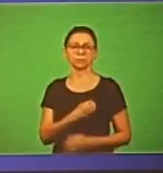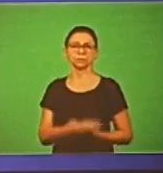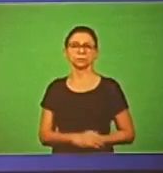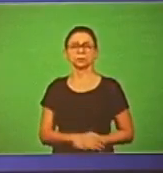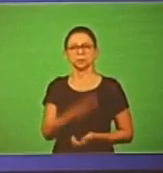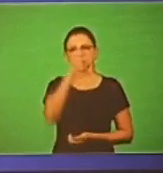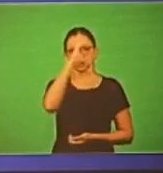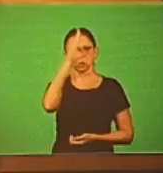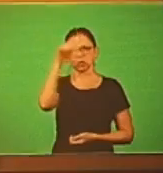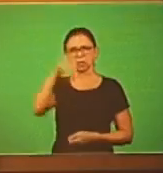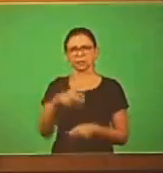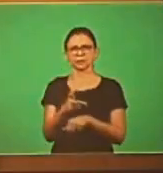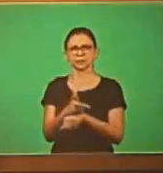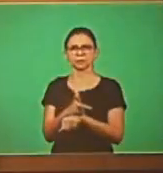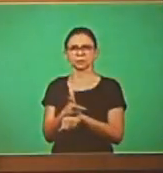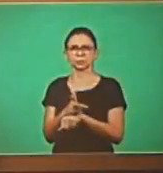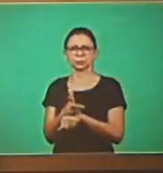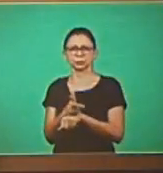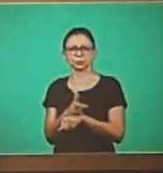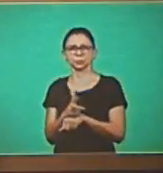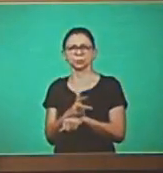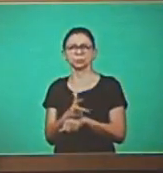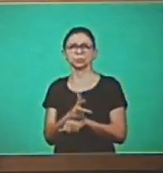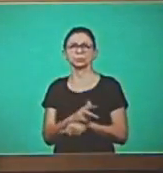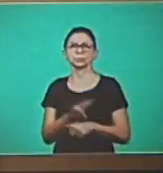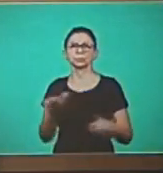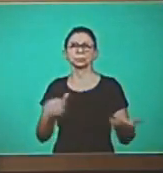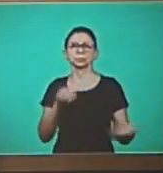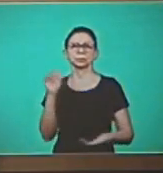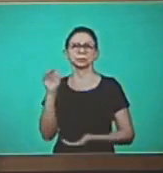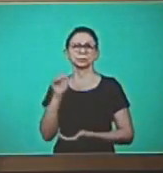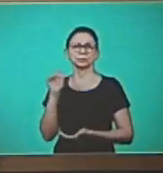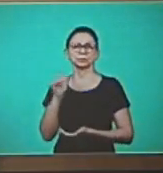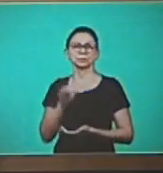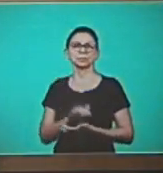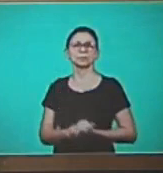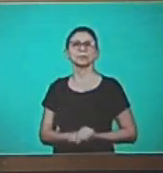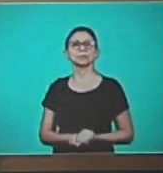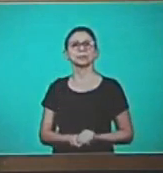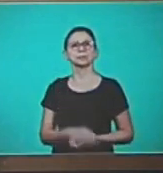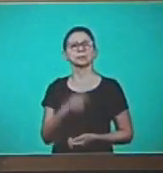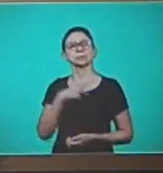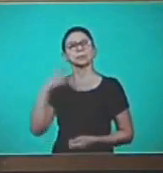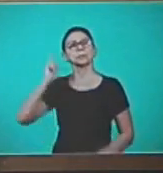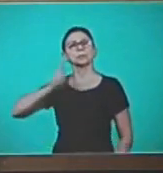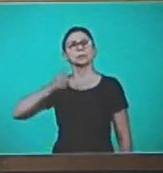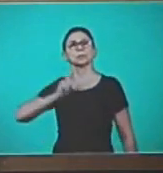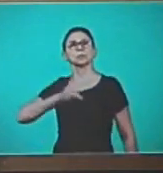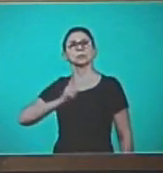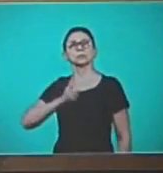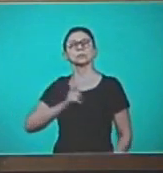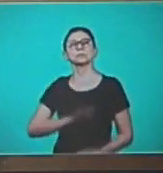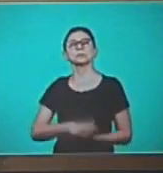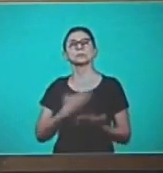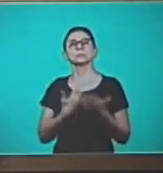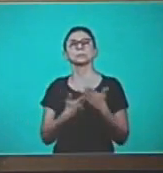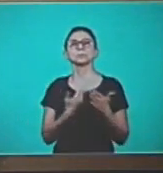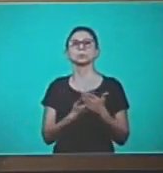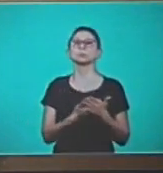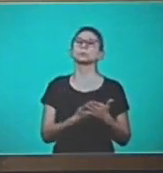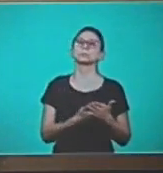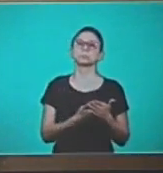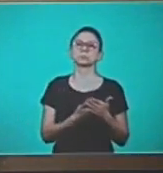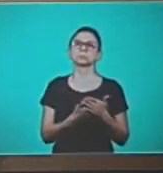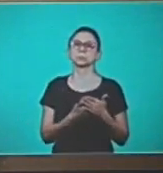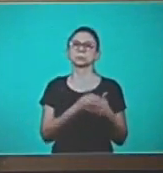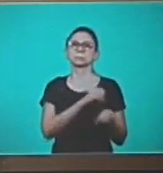transmitted live straight from our central of transmission by Pastor Jedouti, that sent there to those three seminars a study,